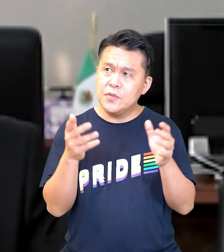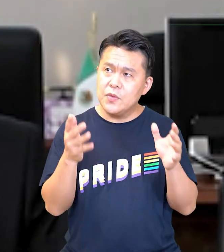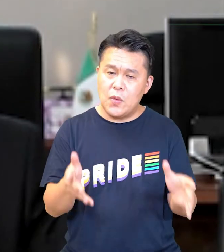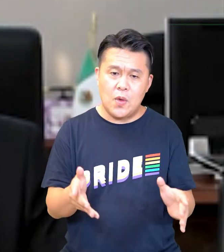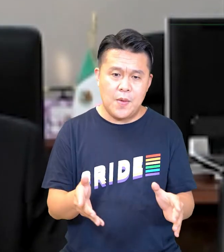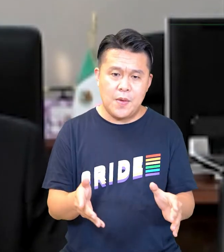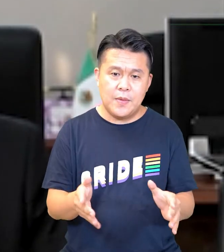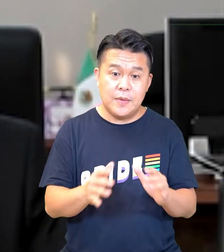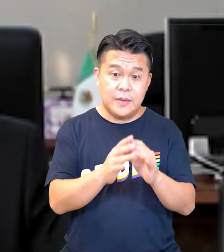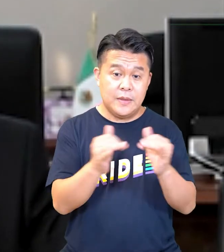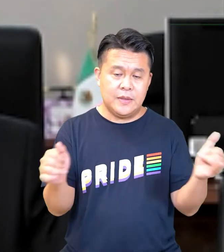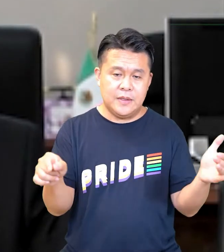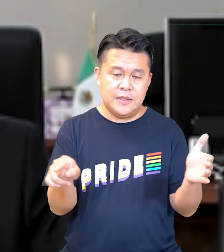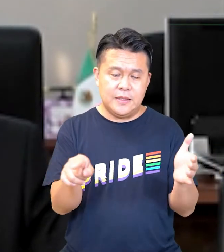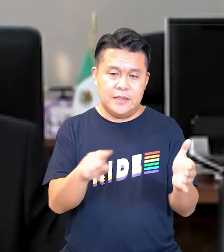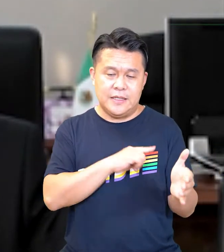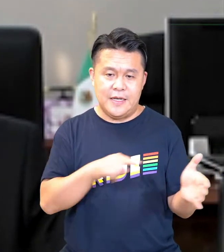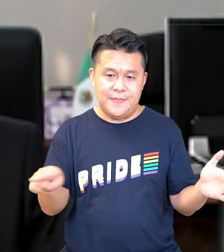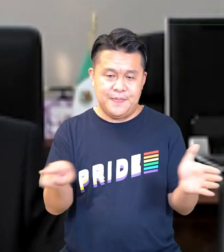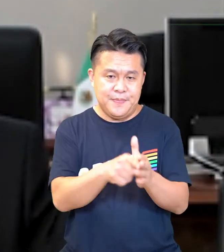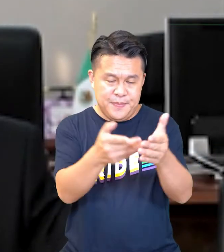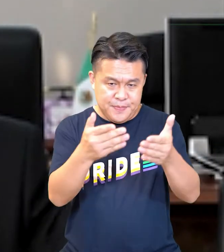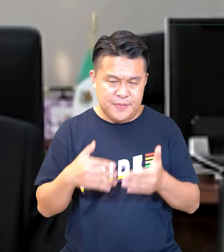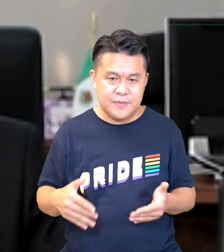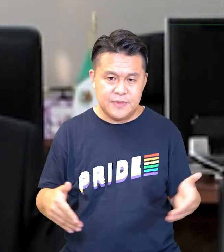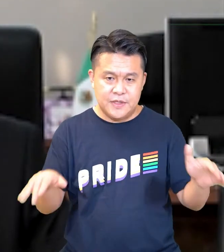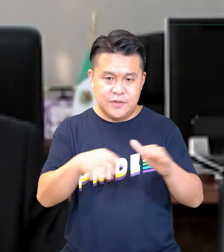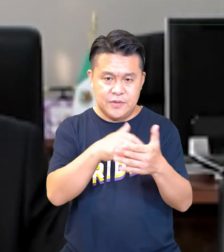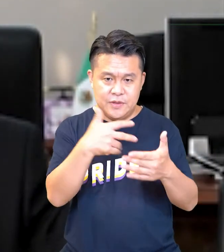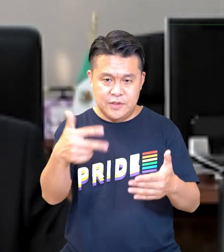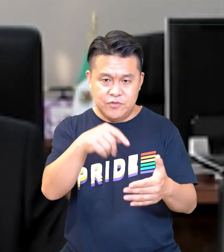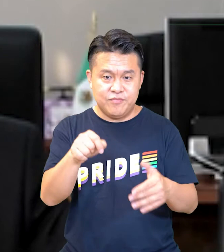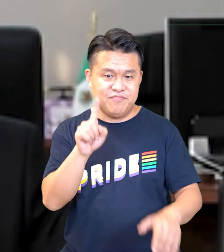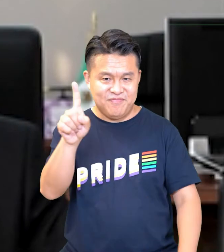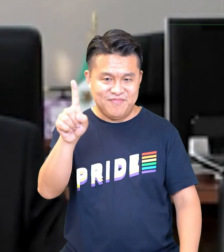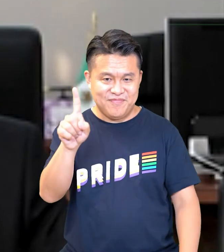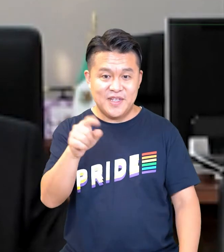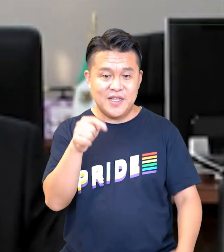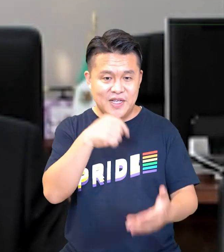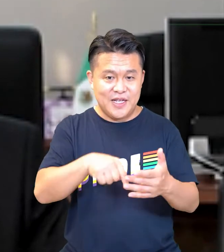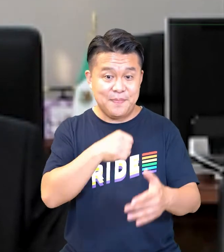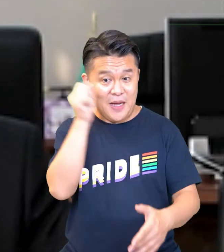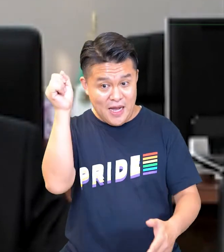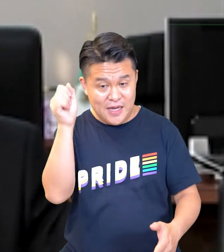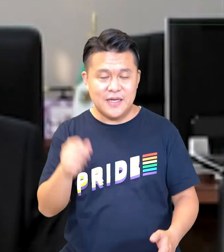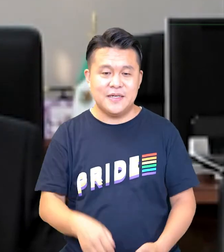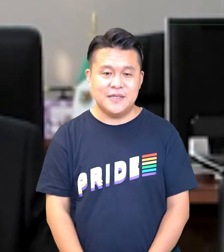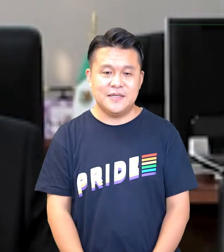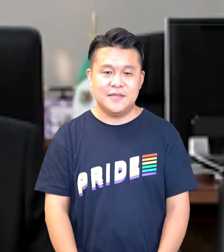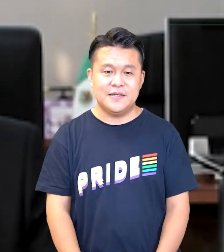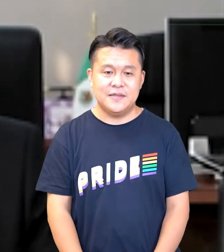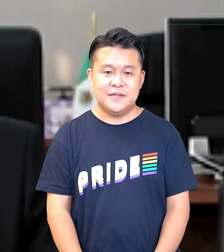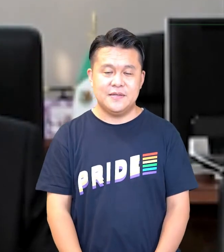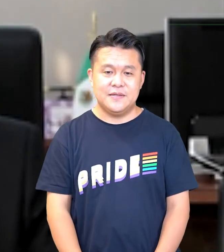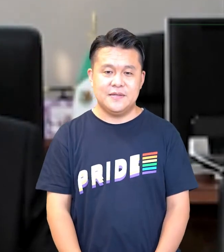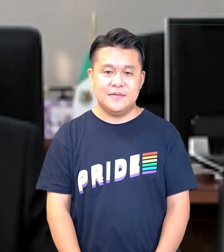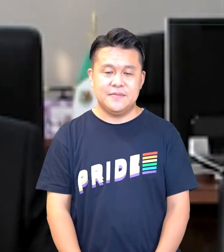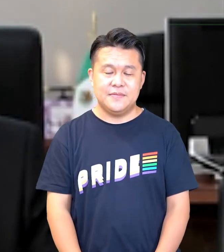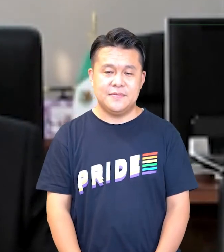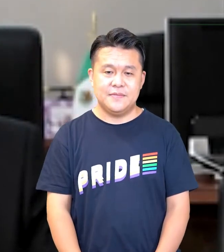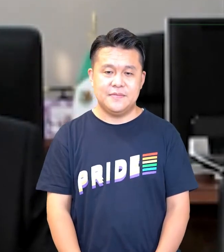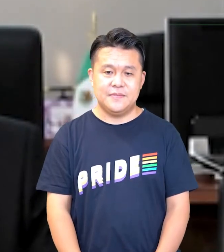is one of the first seven institutions in Mexico most trusted